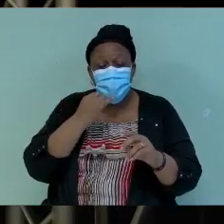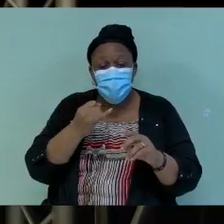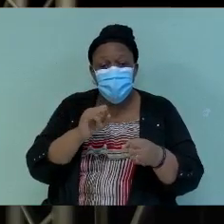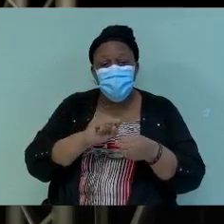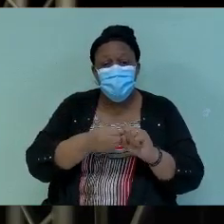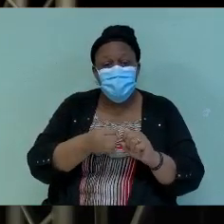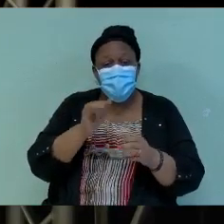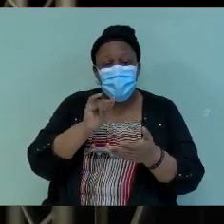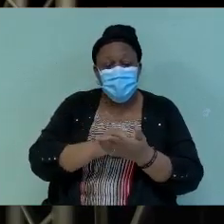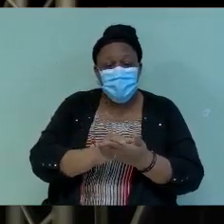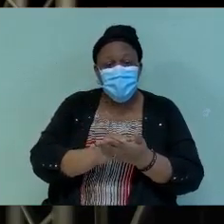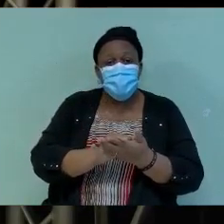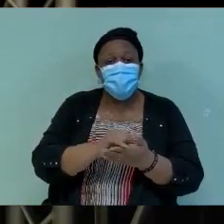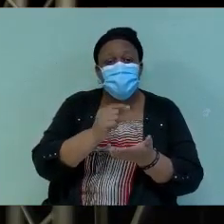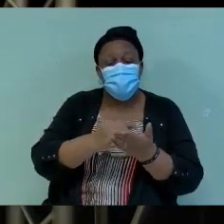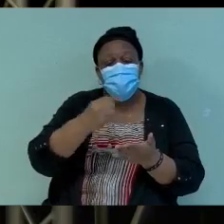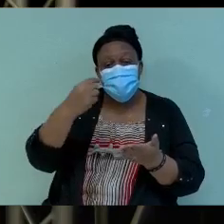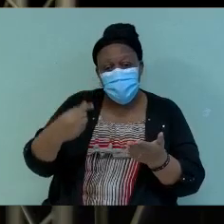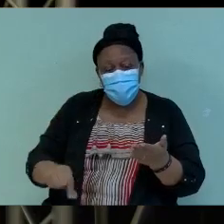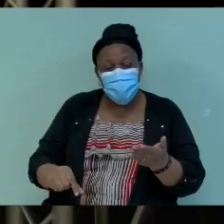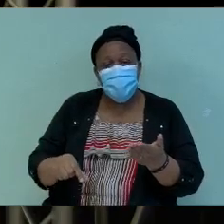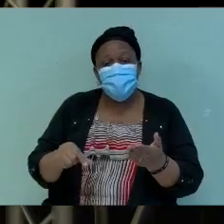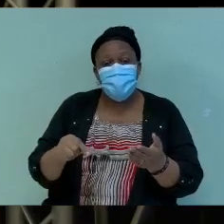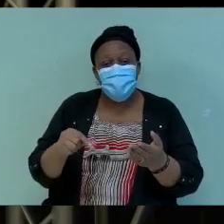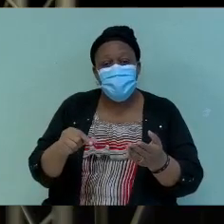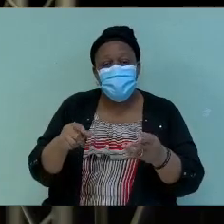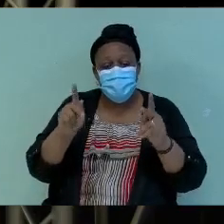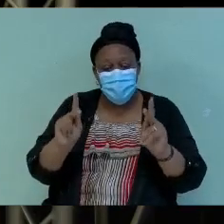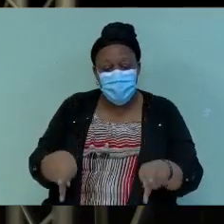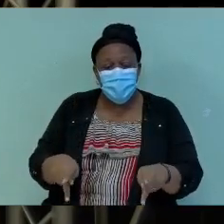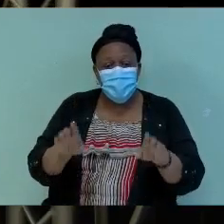collectors can go straight to their homes.